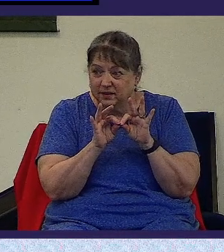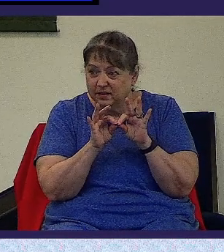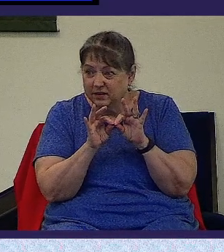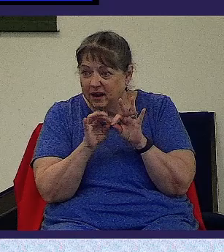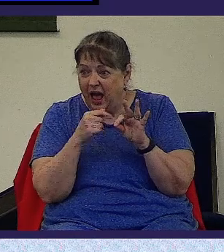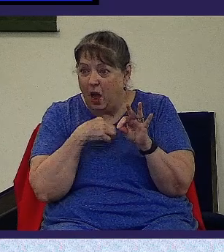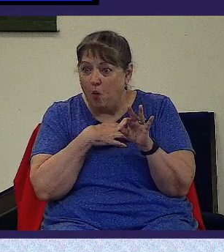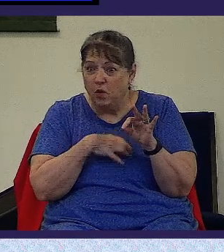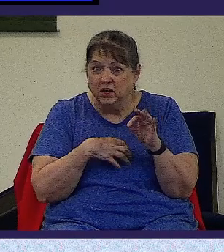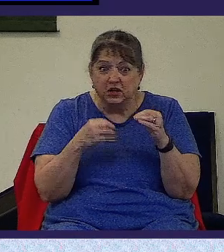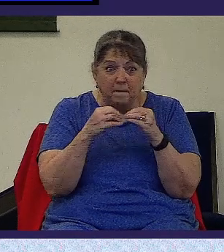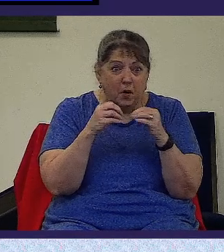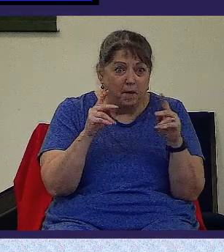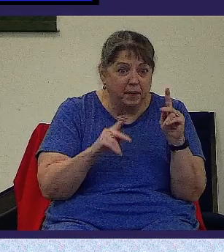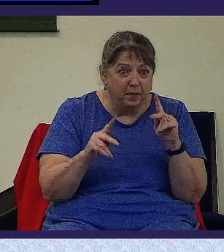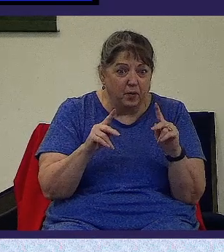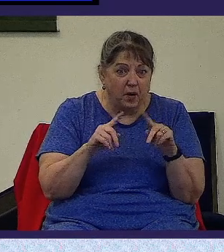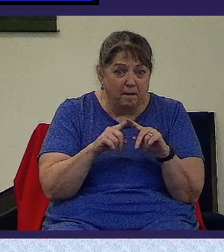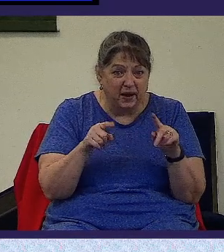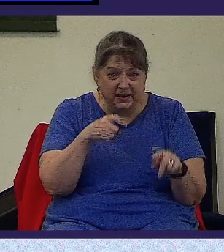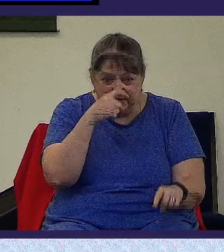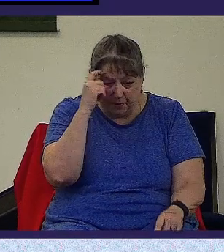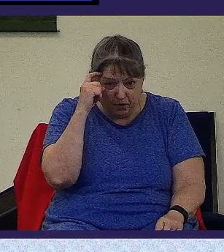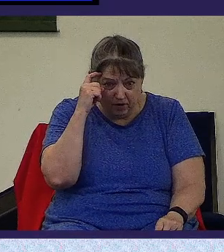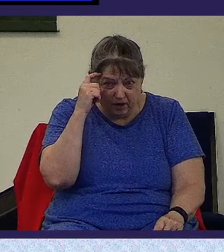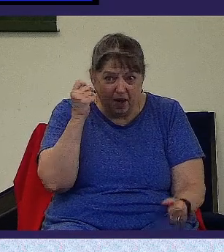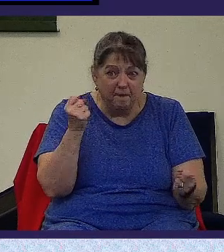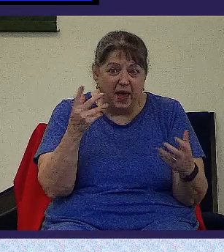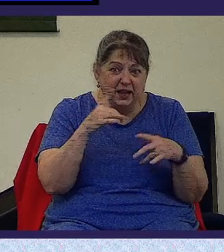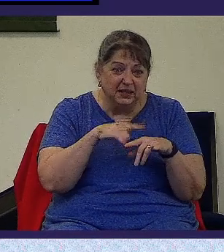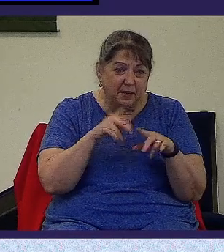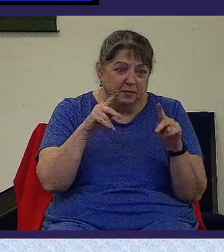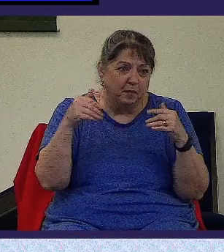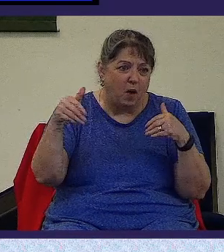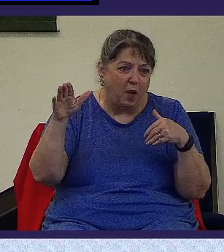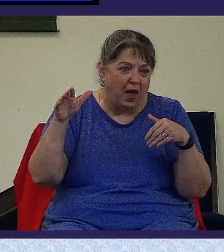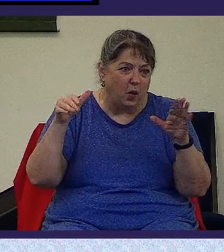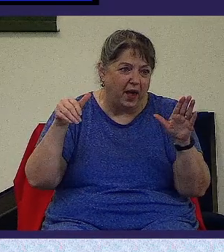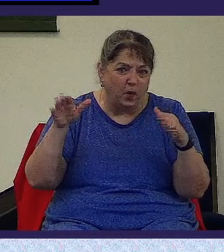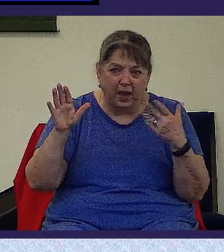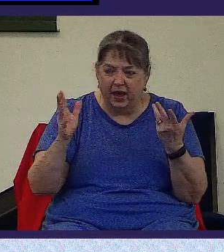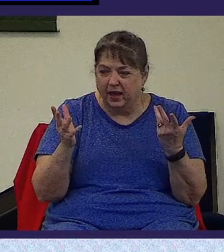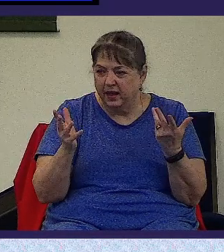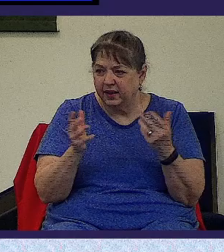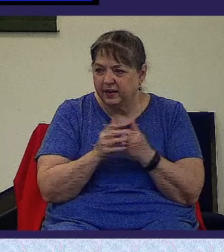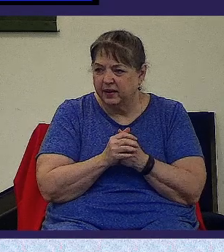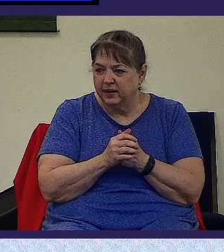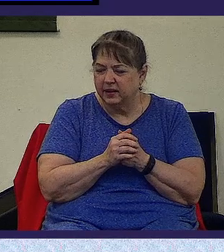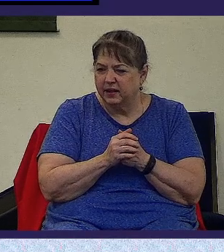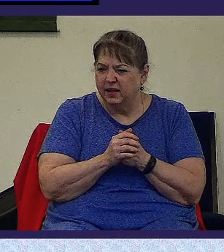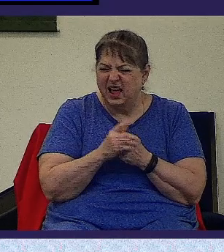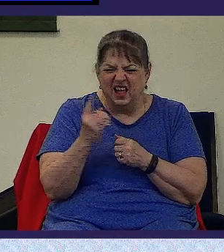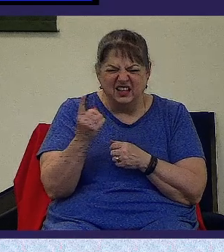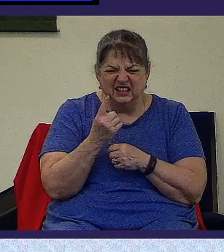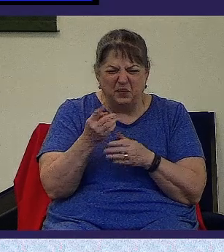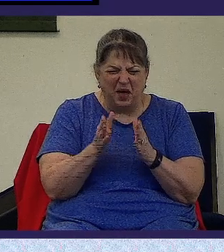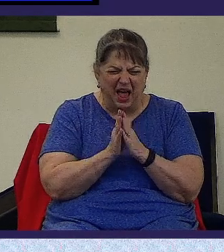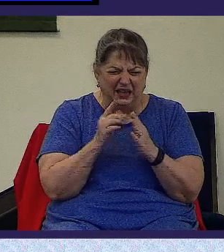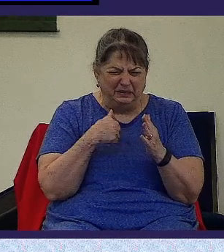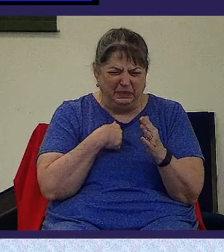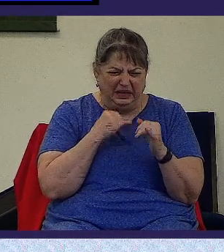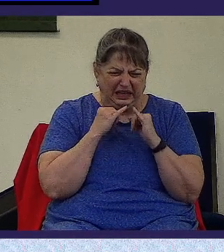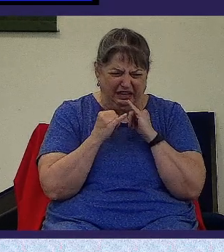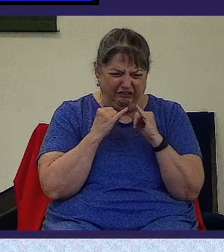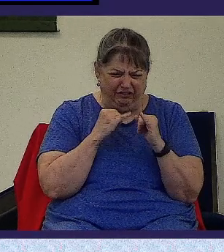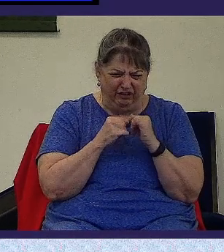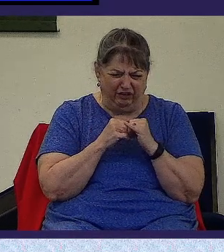were here but it's the summer months so um they asked me when i was interviewed what will be the you know with any good